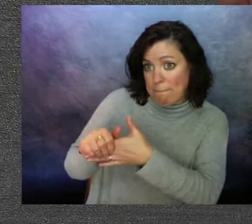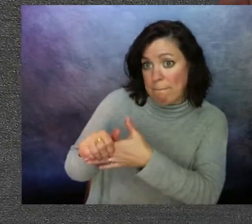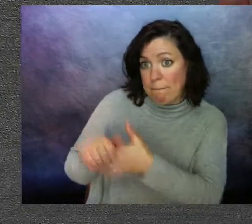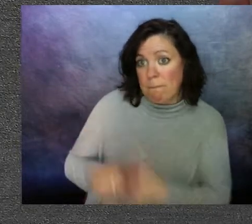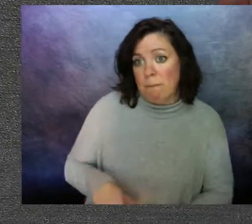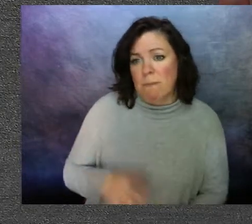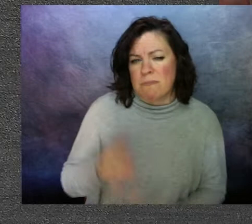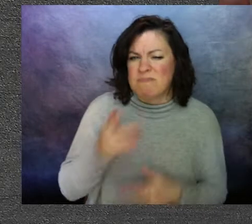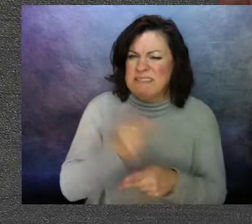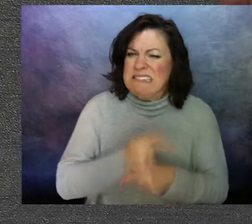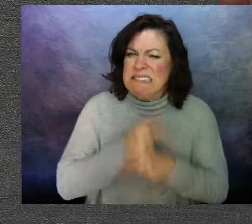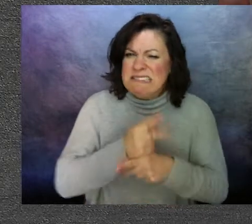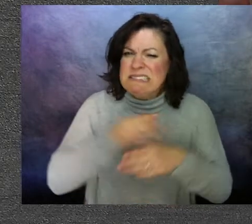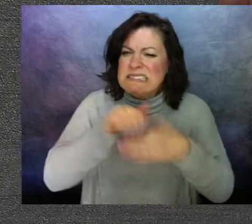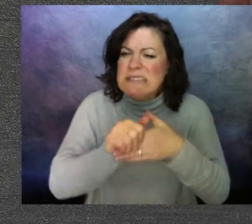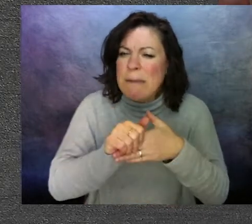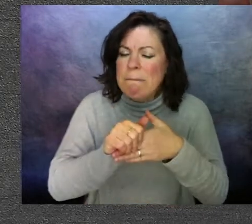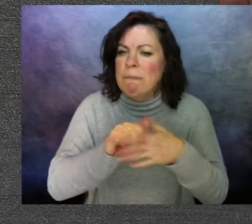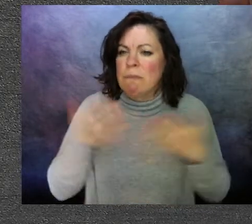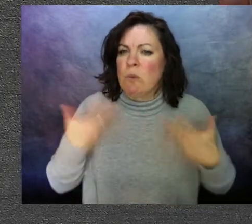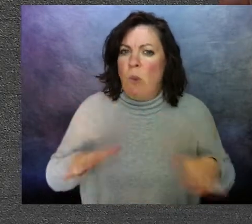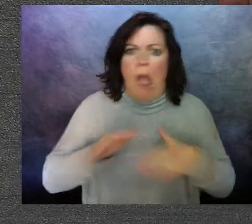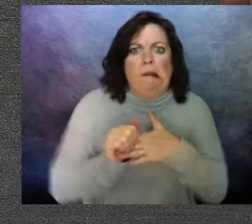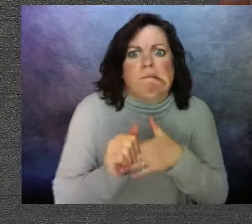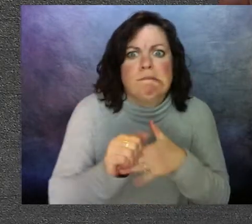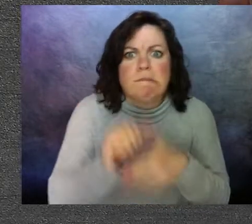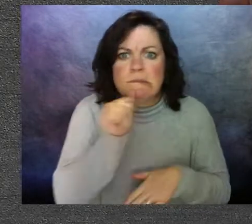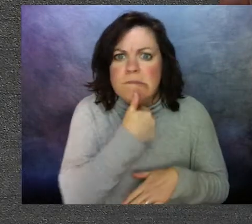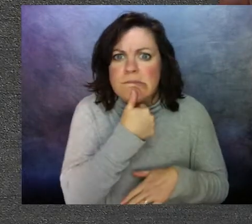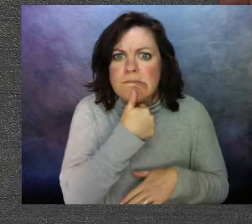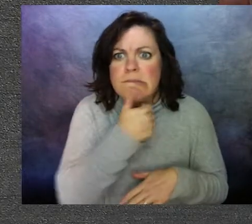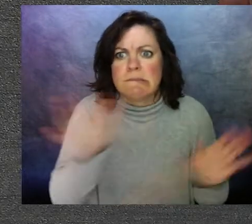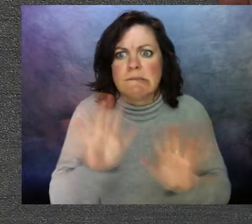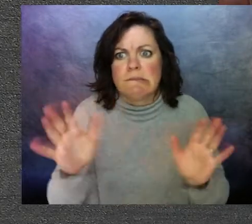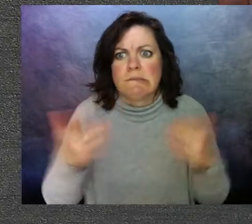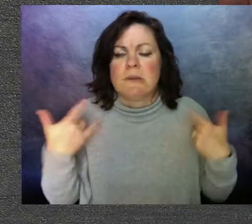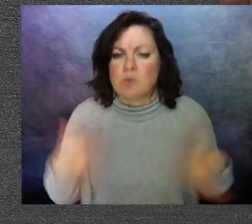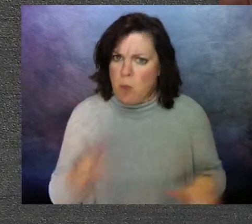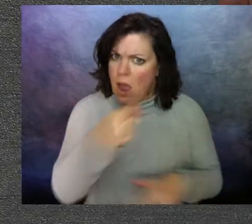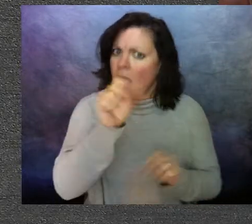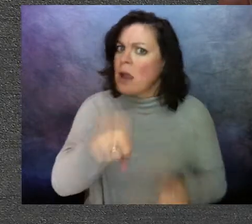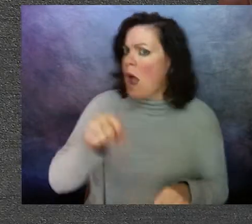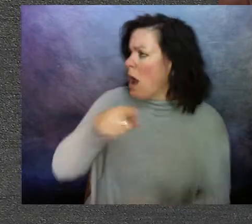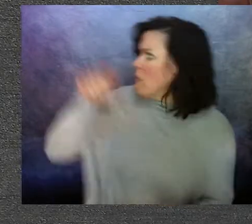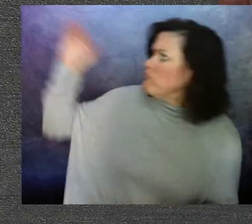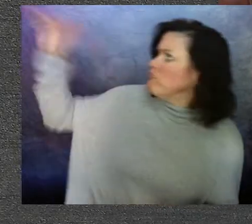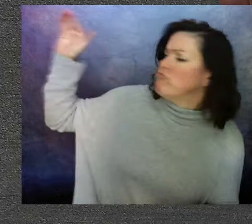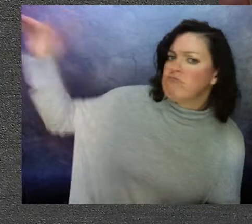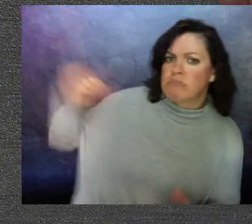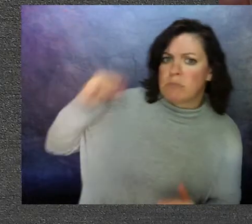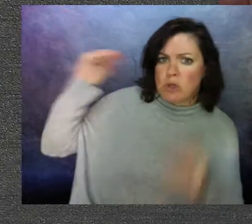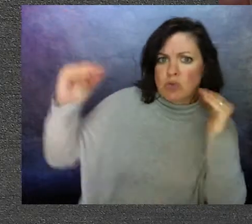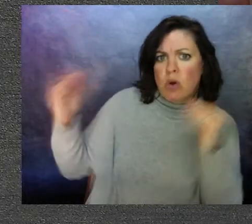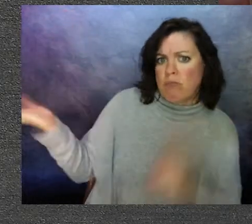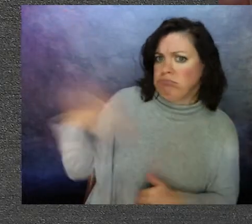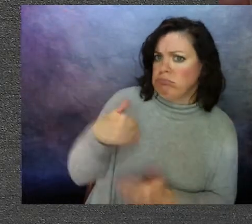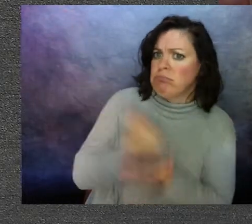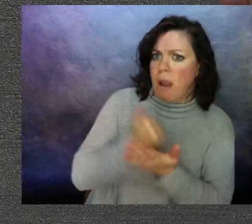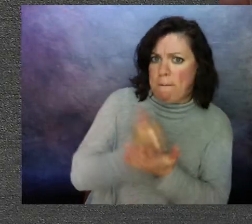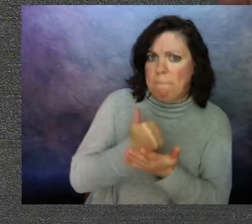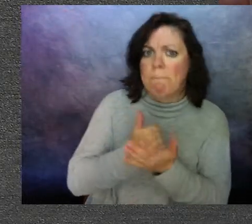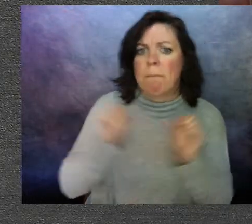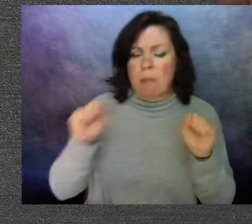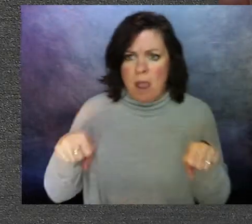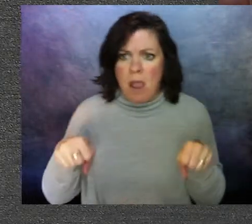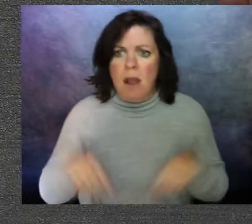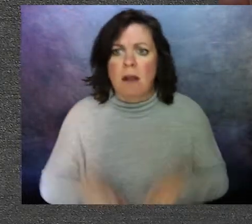You have to be careful with the stapler too, right? That you don't get hurt. So it's always good to have a grown-up help you out. Just like that? Okay. Yeah.